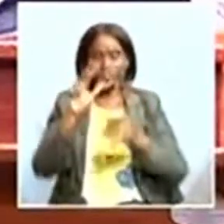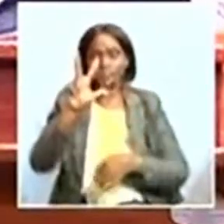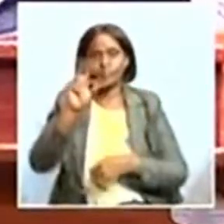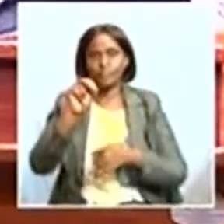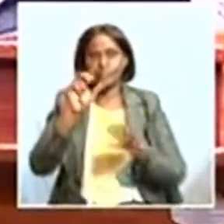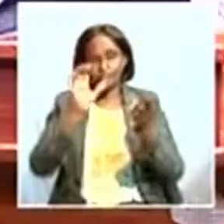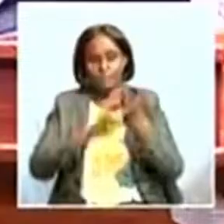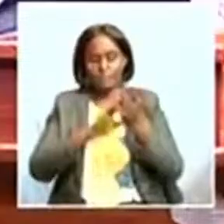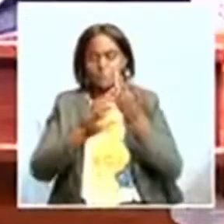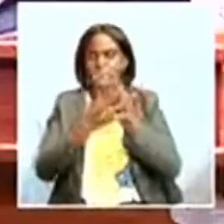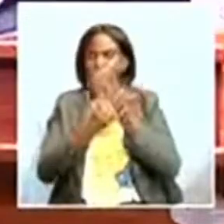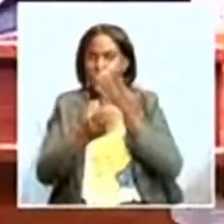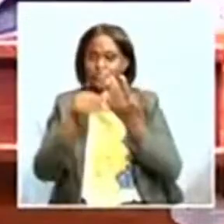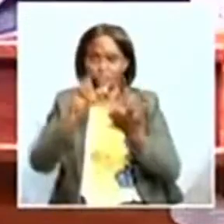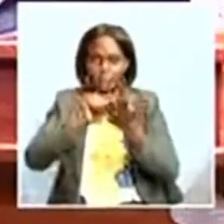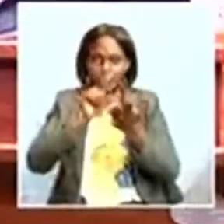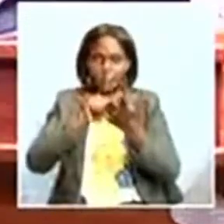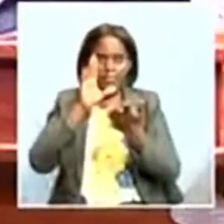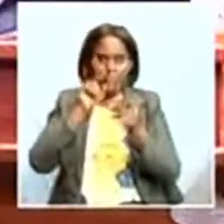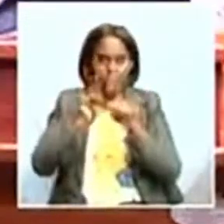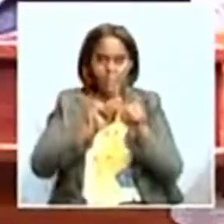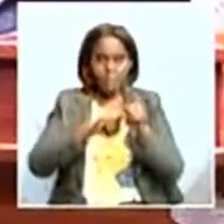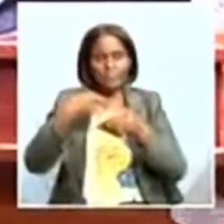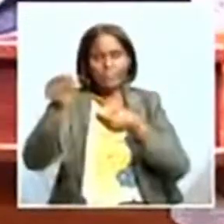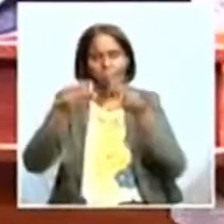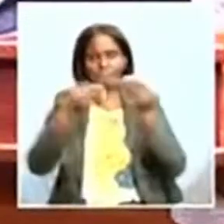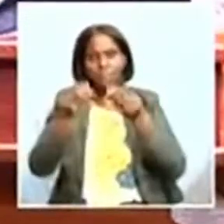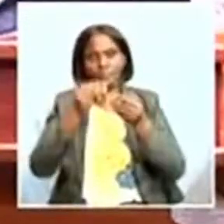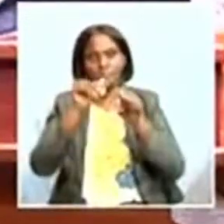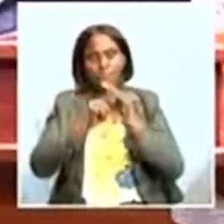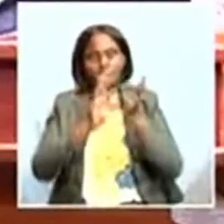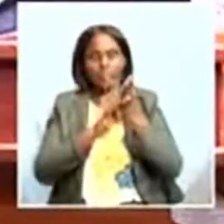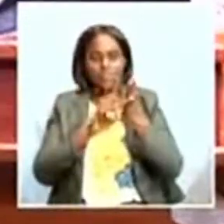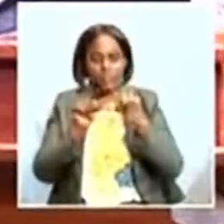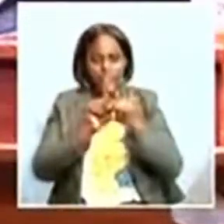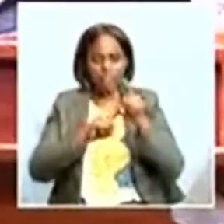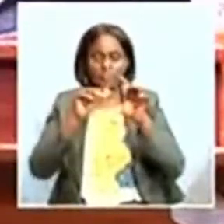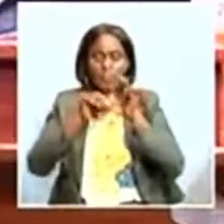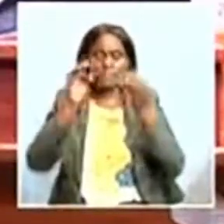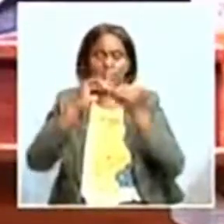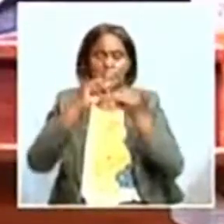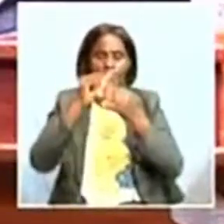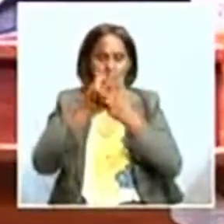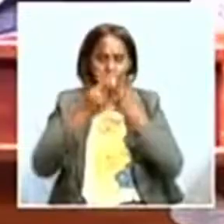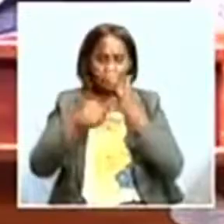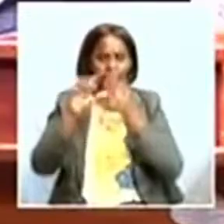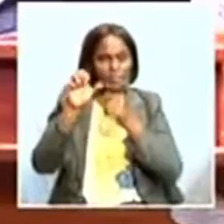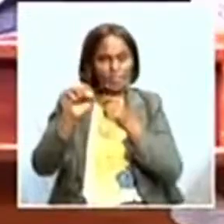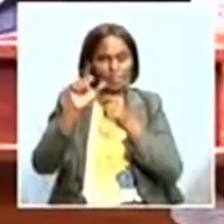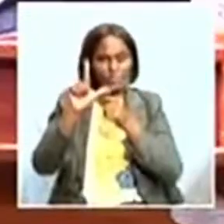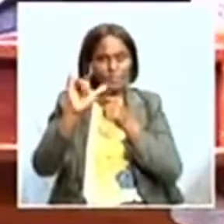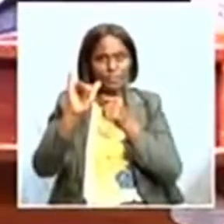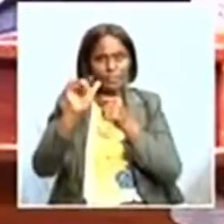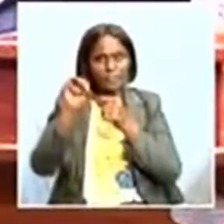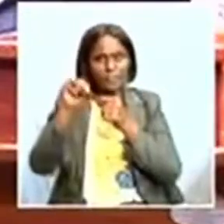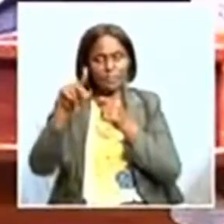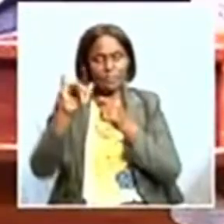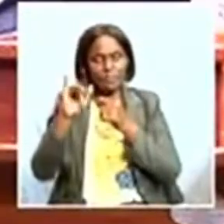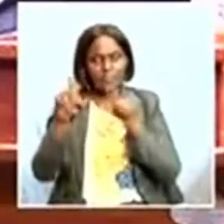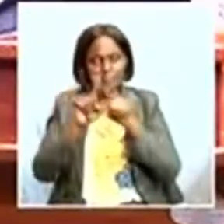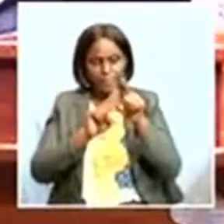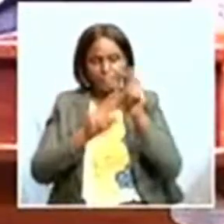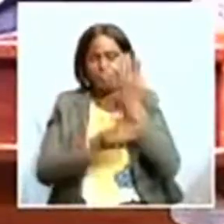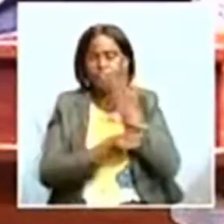30,000 copies have been printed and distributed to schools. In addition, the syllabi have been developed, piloted in